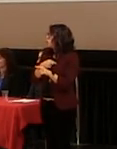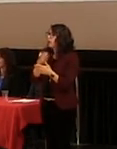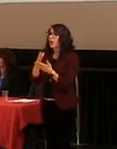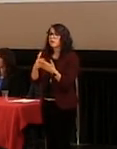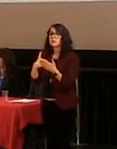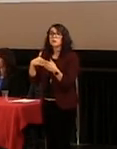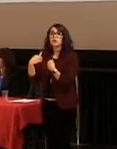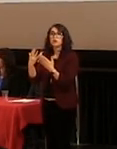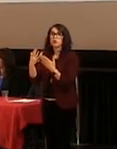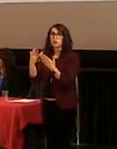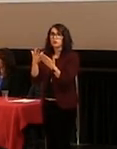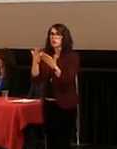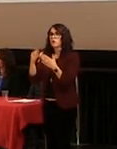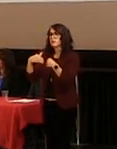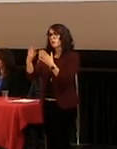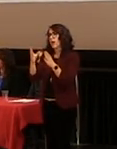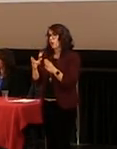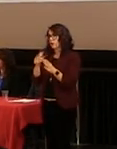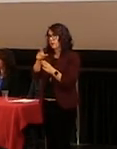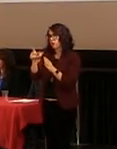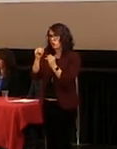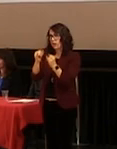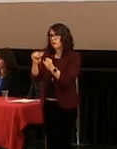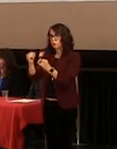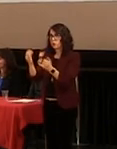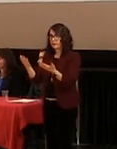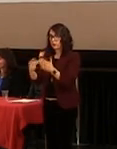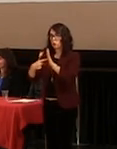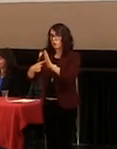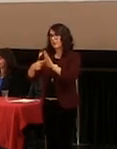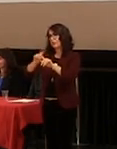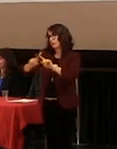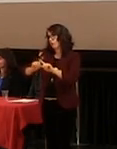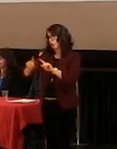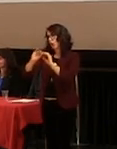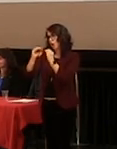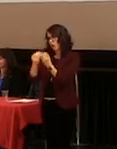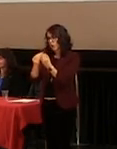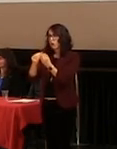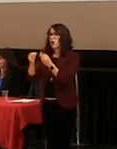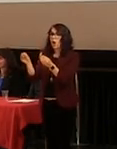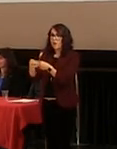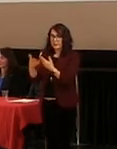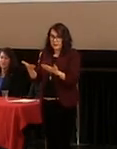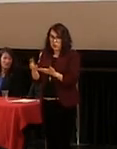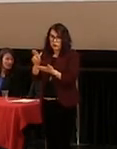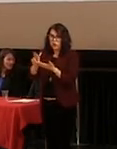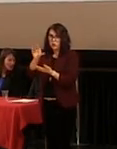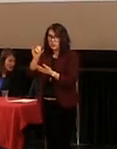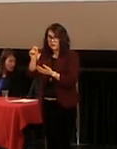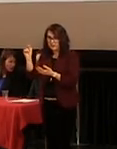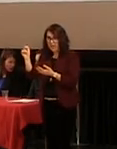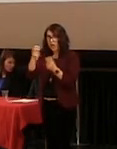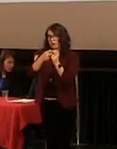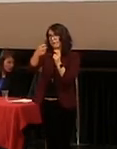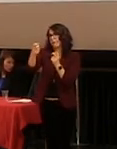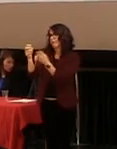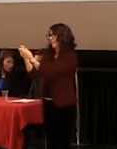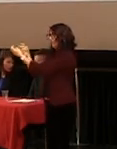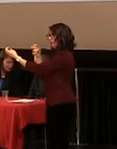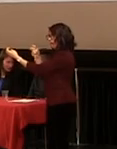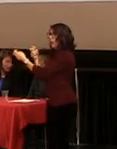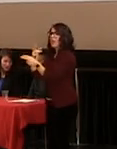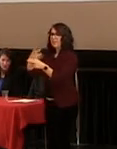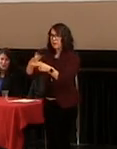and so these are individuals that are represented in various offices and organizations here from the University of Cincinnati. The names have already